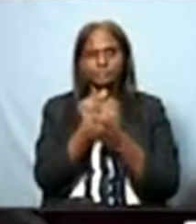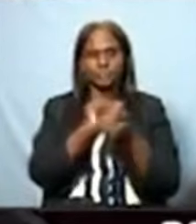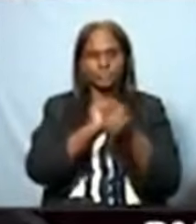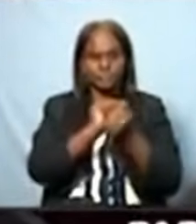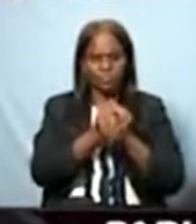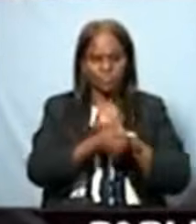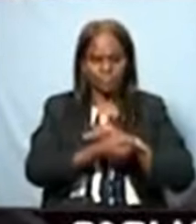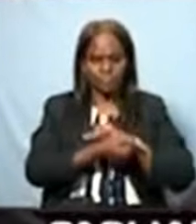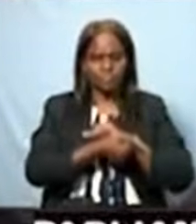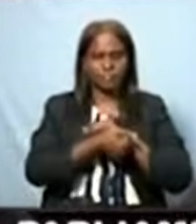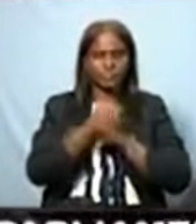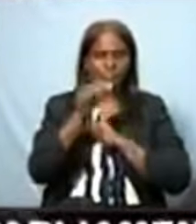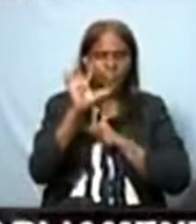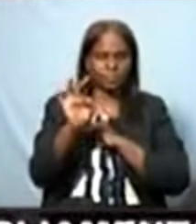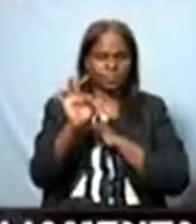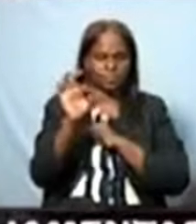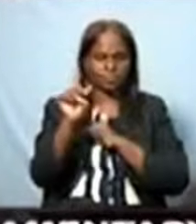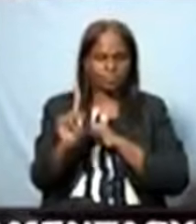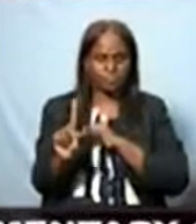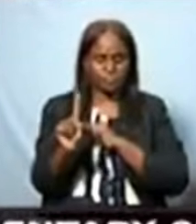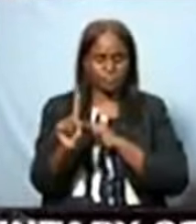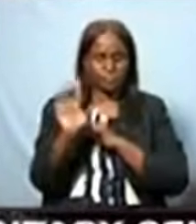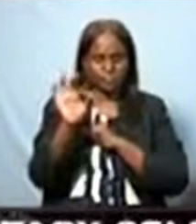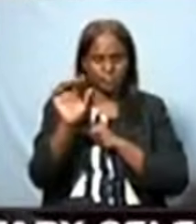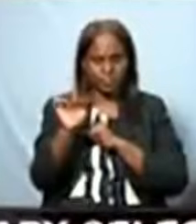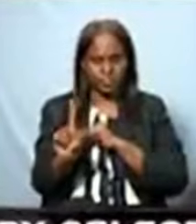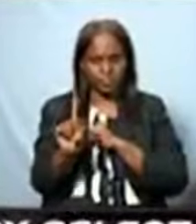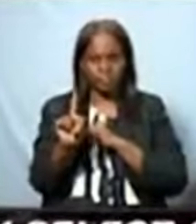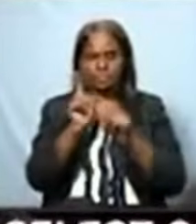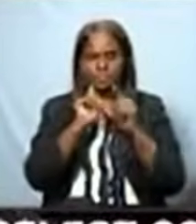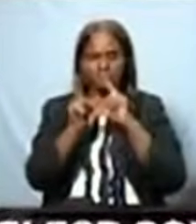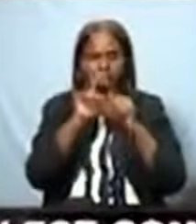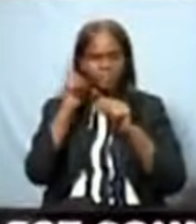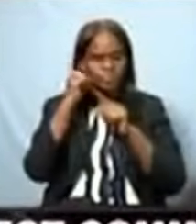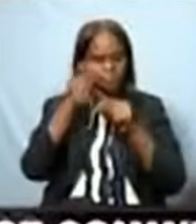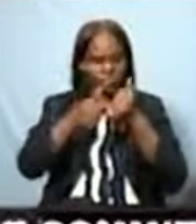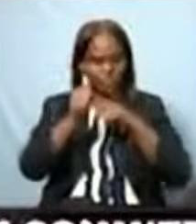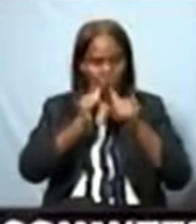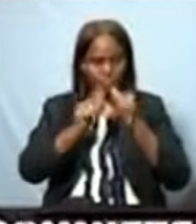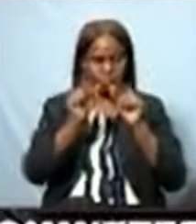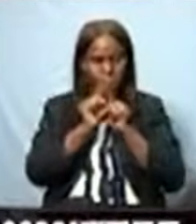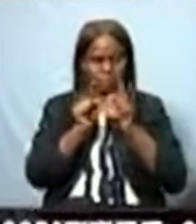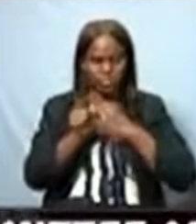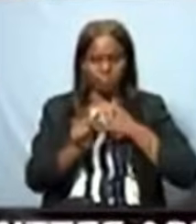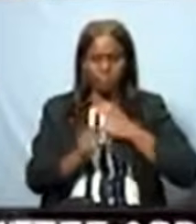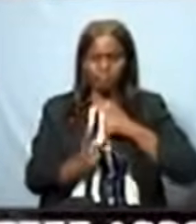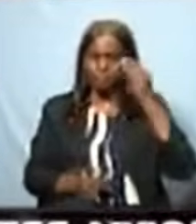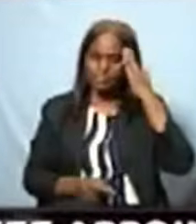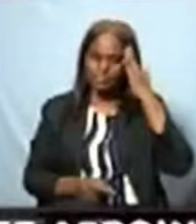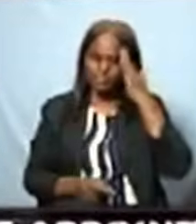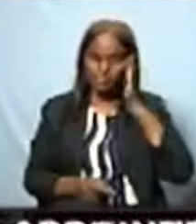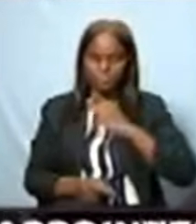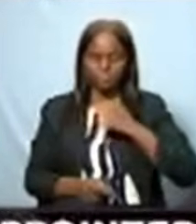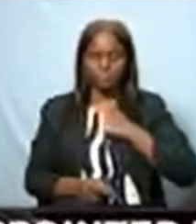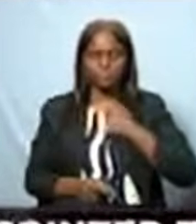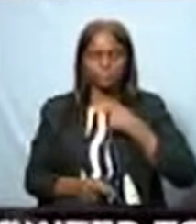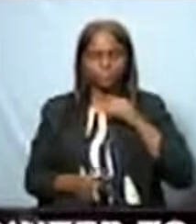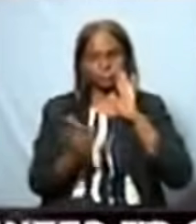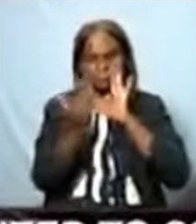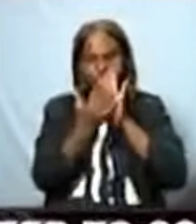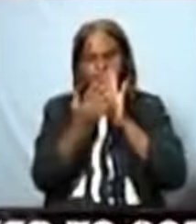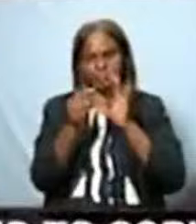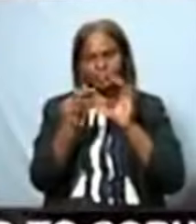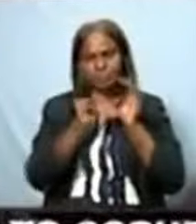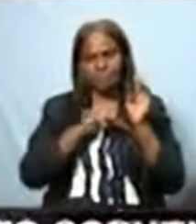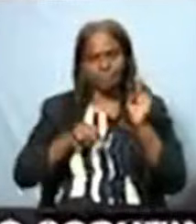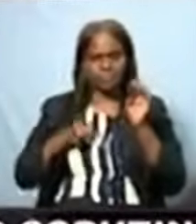Article 9(1) speaks for itself. I know that I'm facing my fellow members of